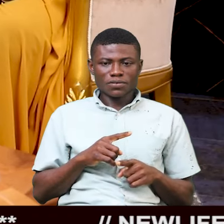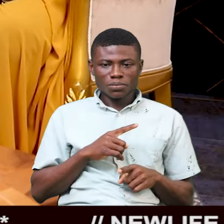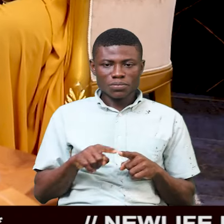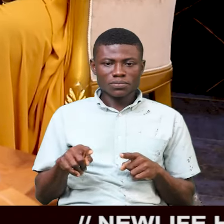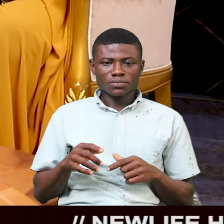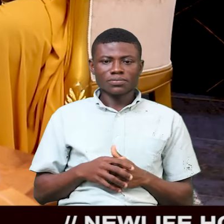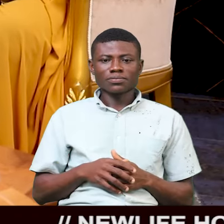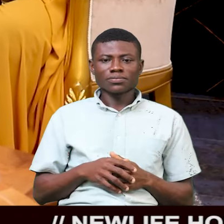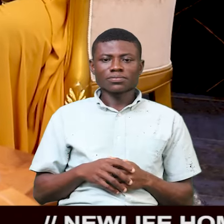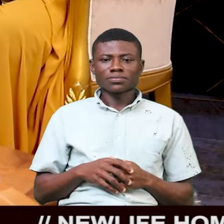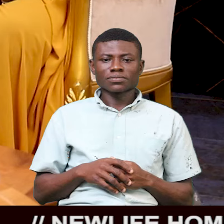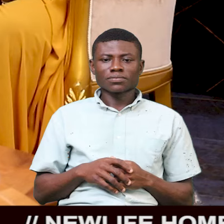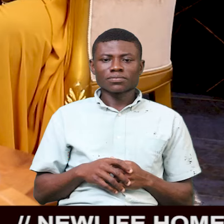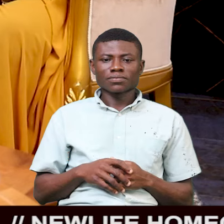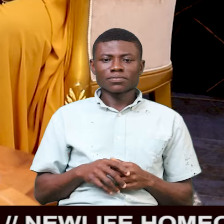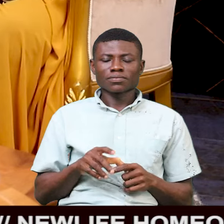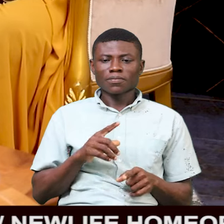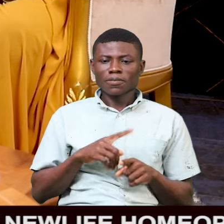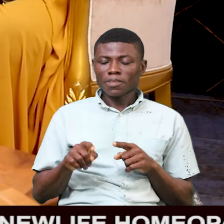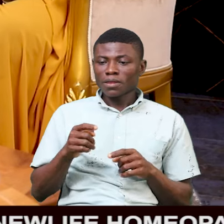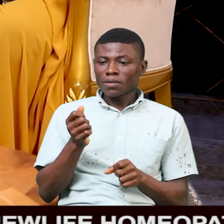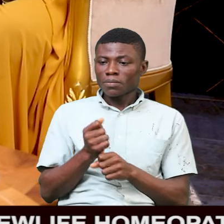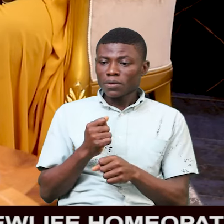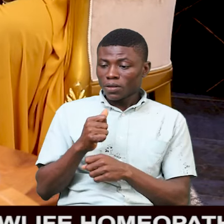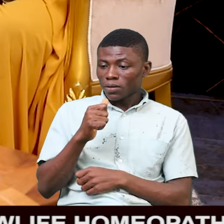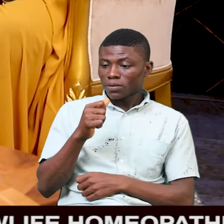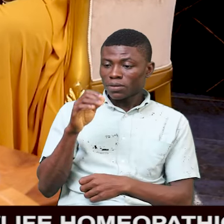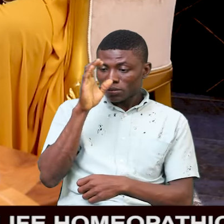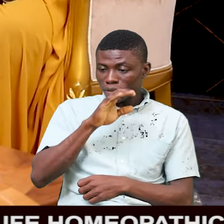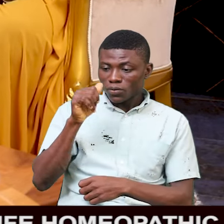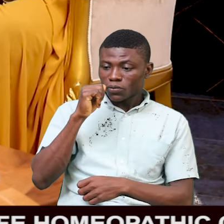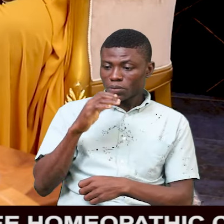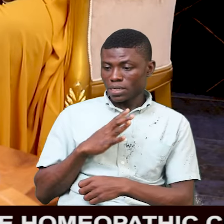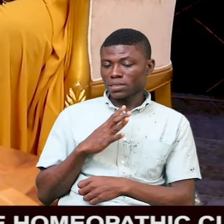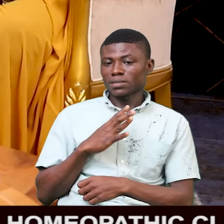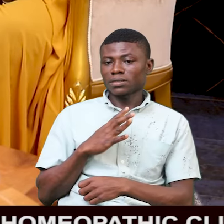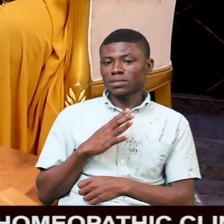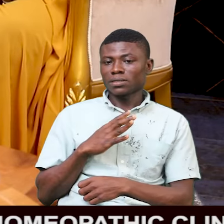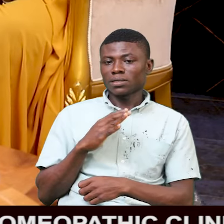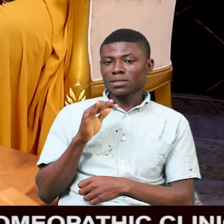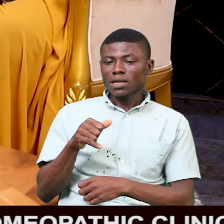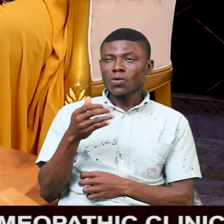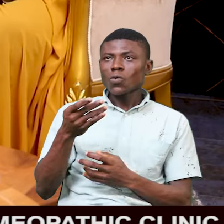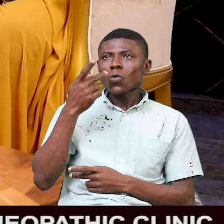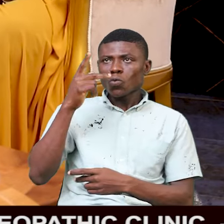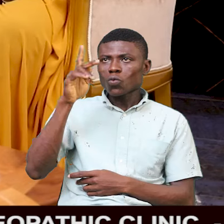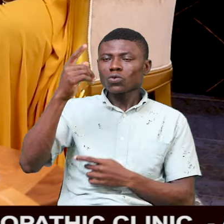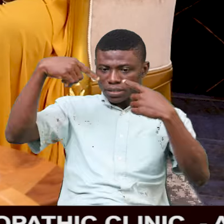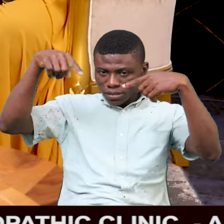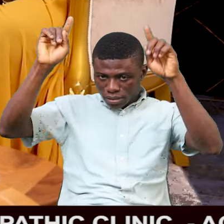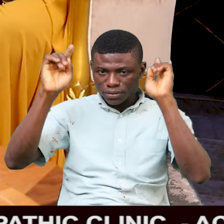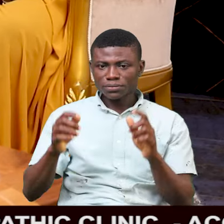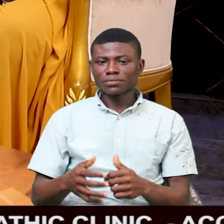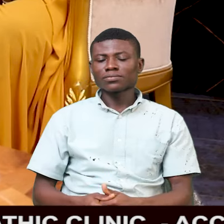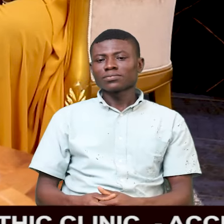Baby a wo kono. Ho ma oba hwehwe oba opeso ohu ho